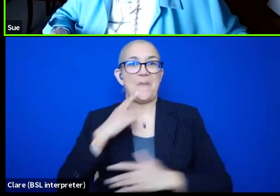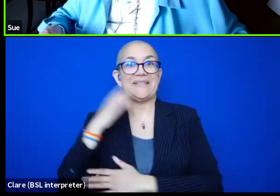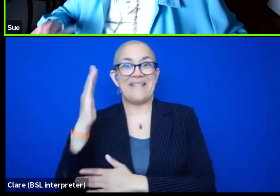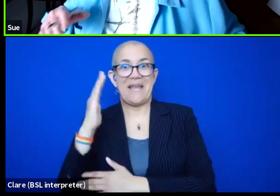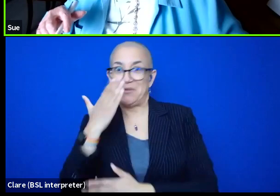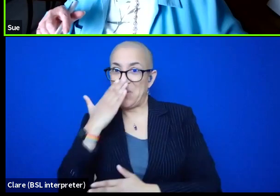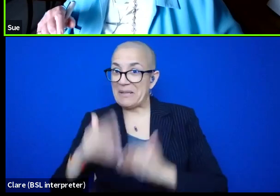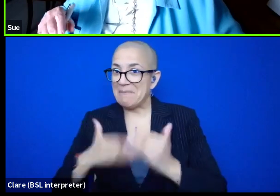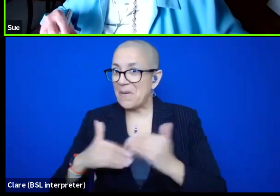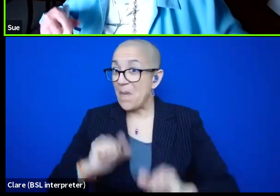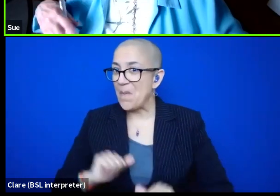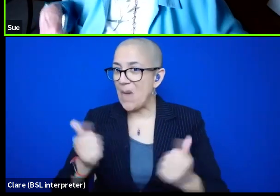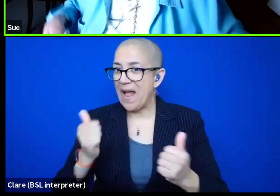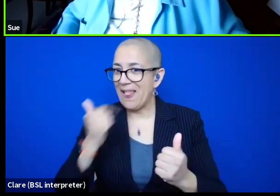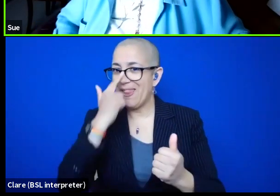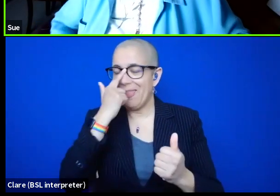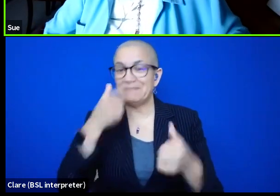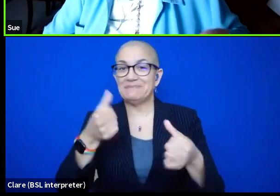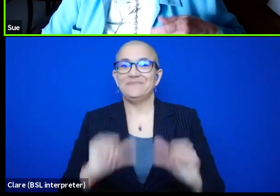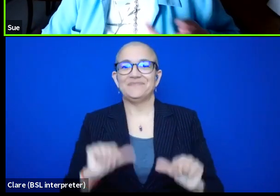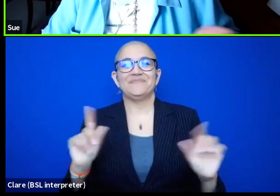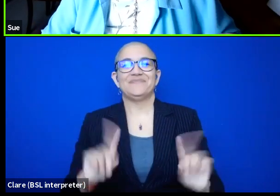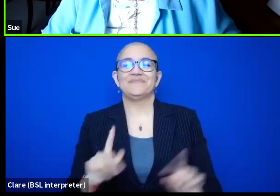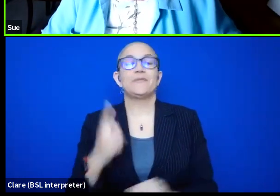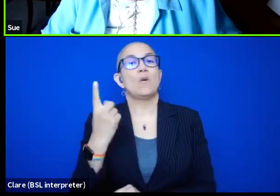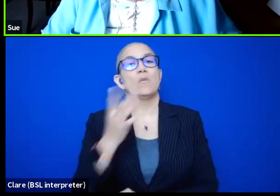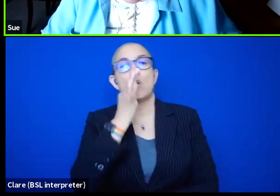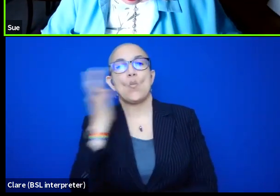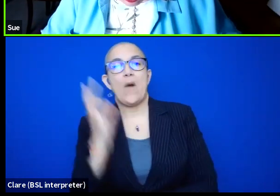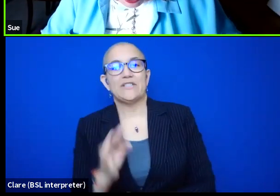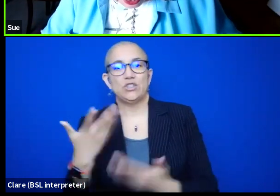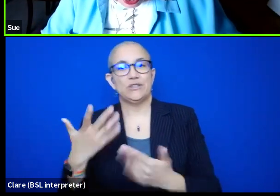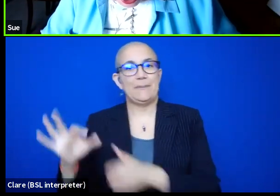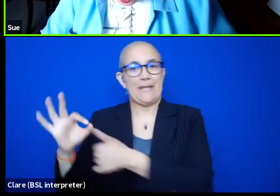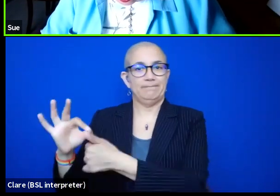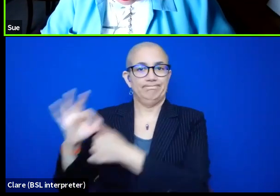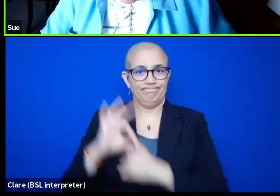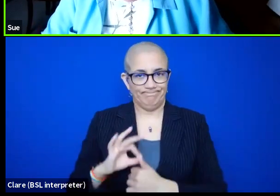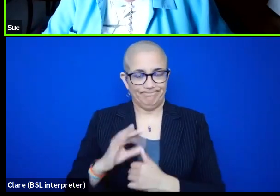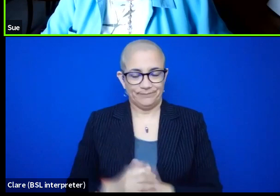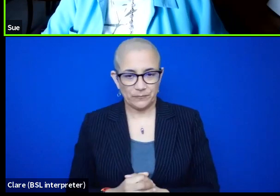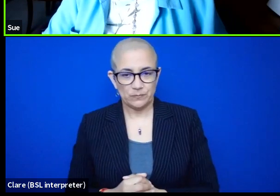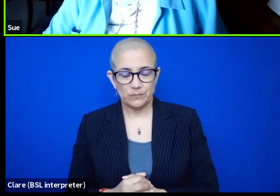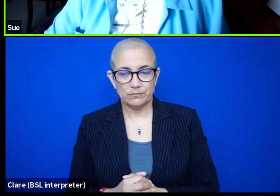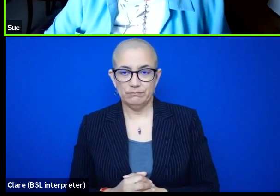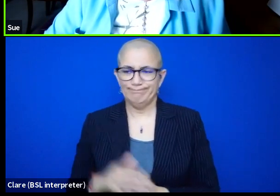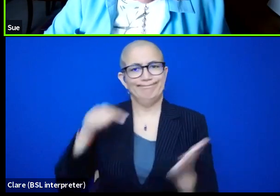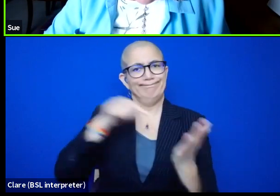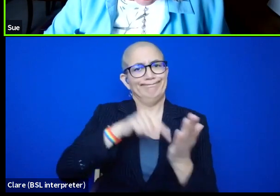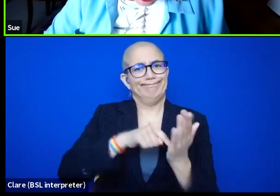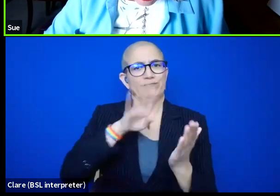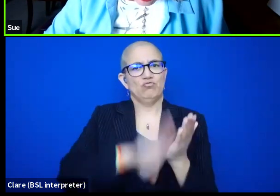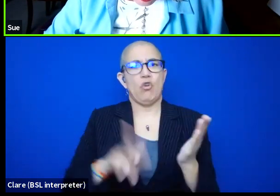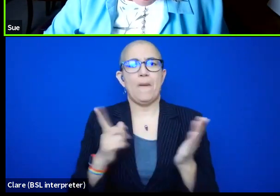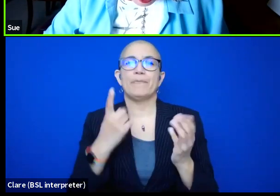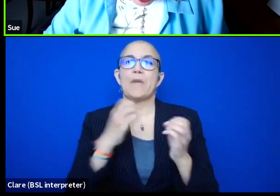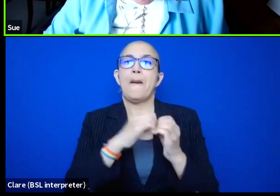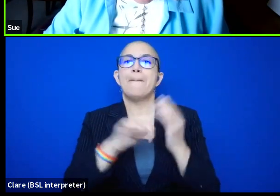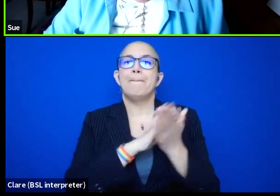well. Right, we'll now go on to one of the questions which has been submitted. And this one's been submitted from Beth